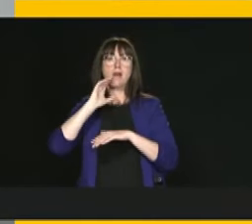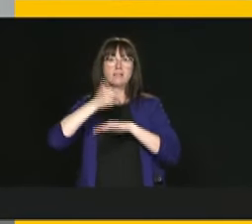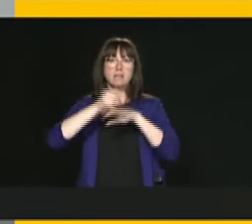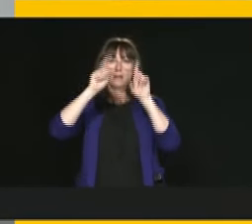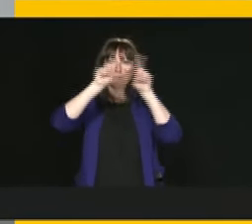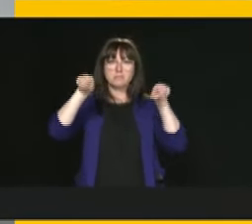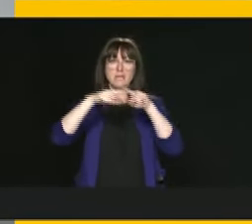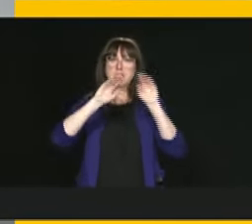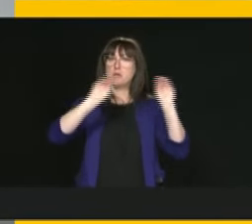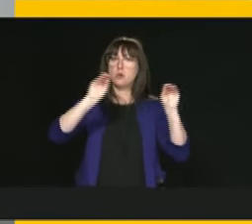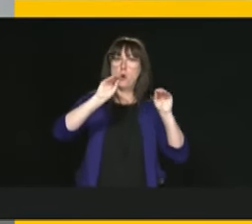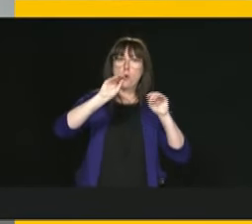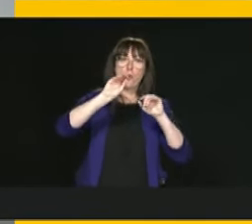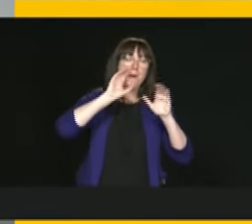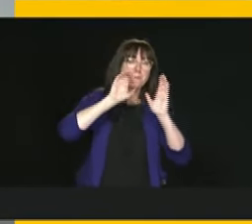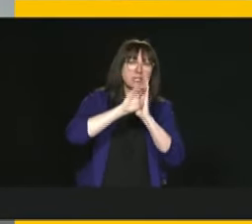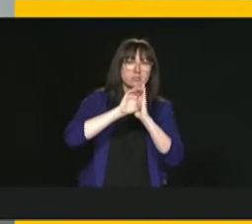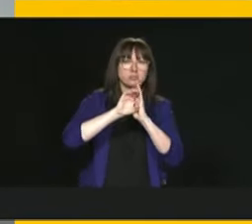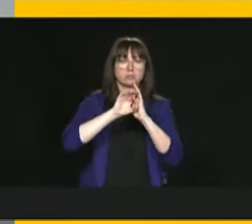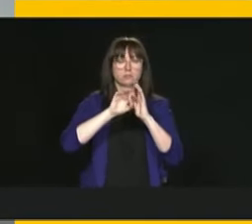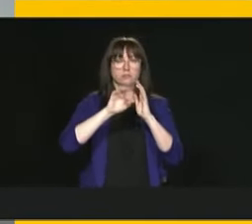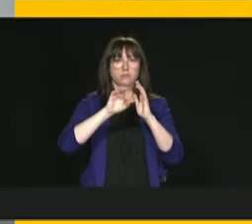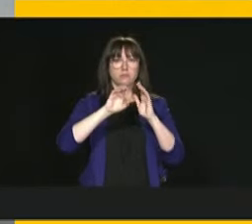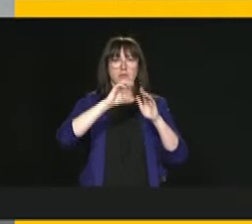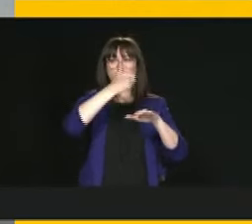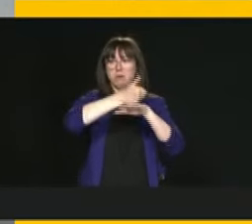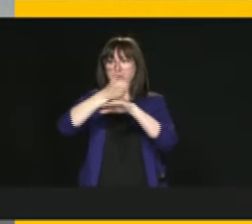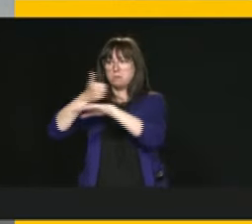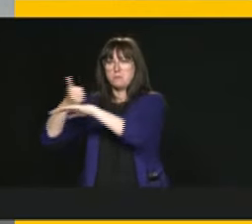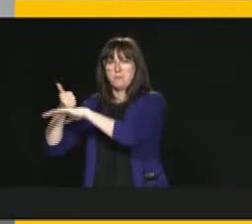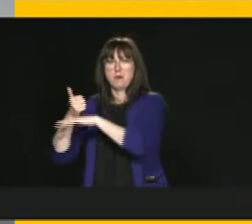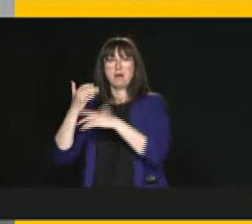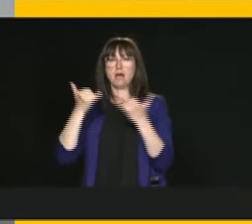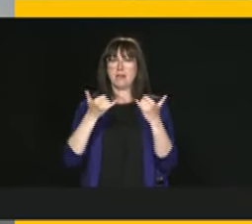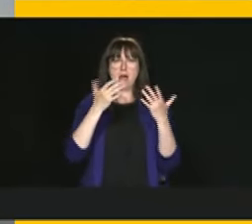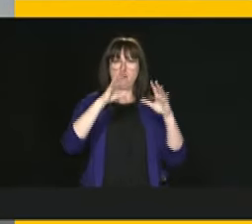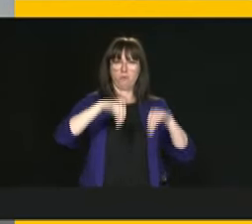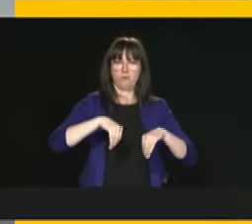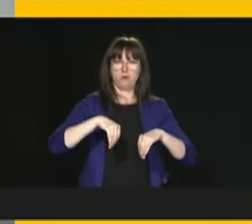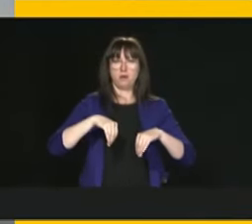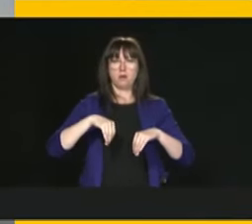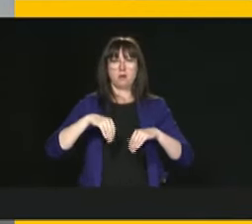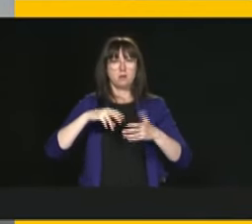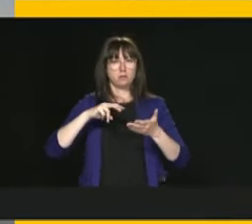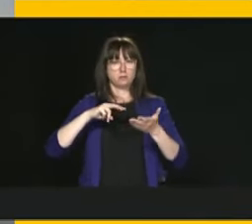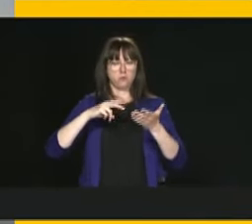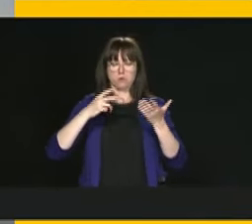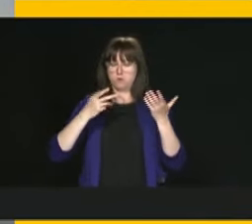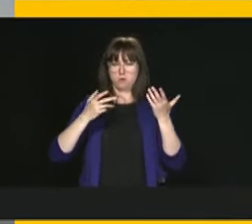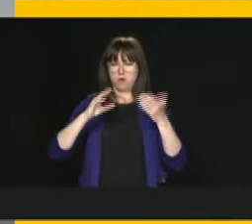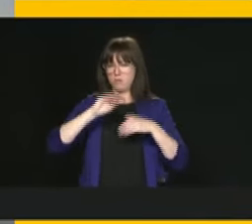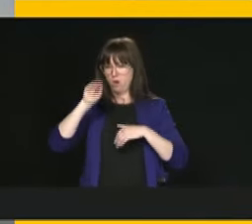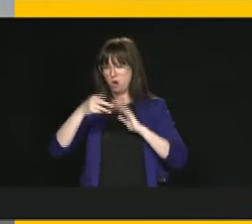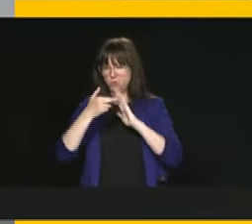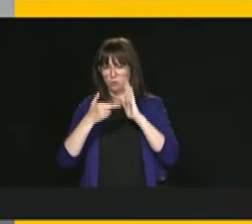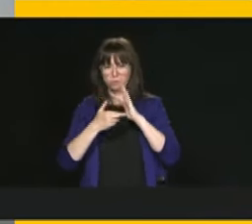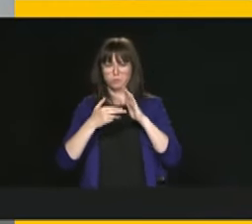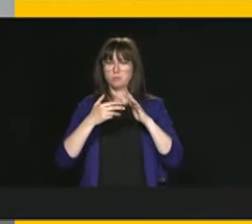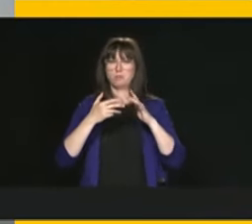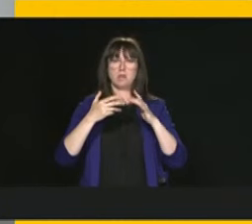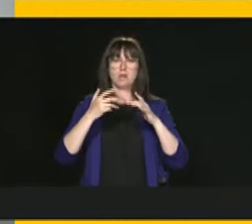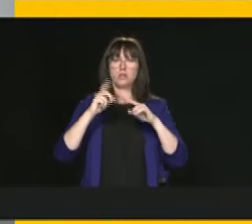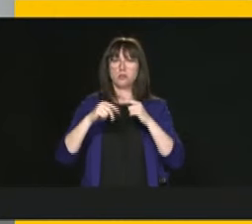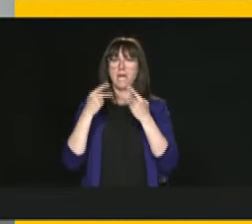please. They're now taking those down. That follows Ottawa's reversal of a rule that you can't talk to your neighbors over fences and you can't visit your loved